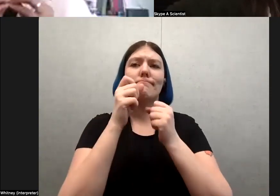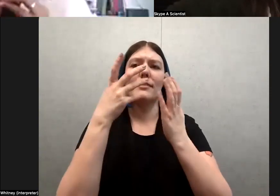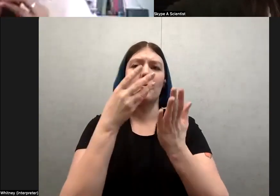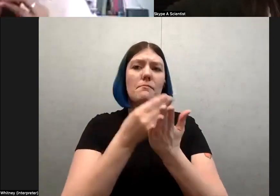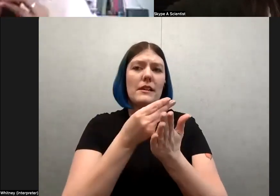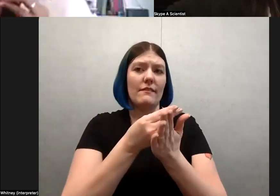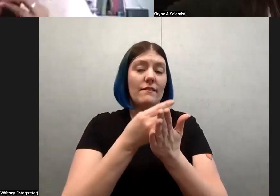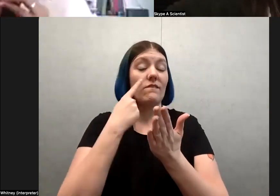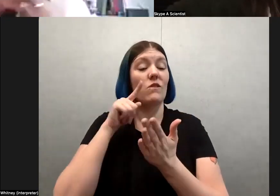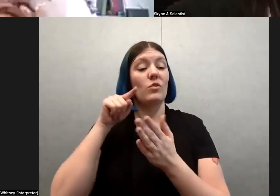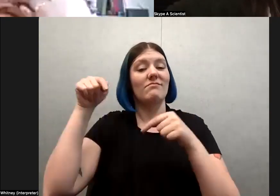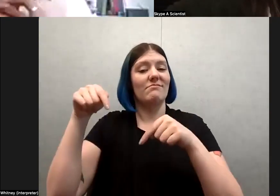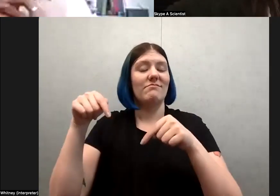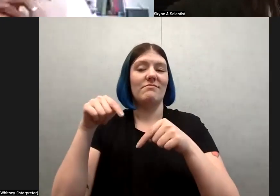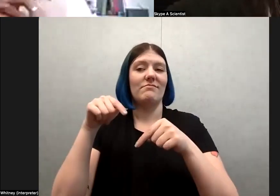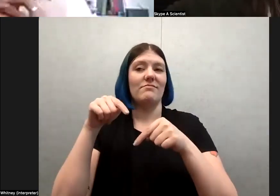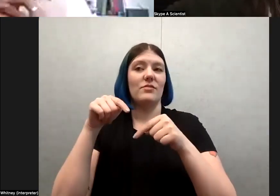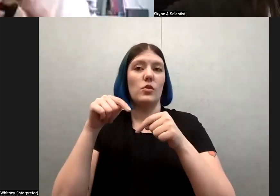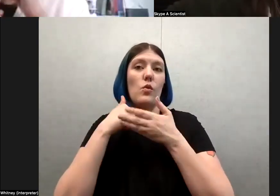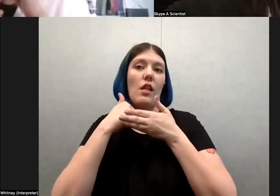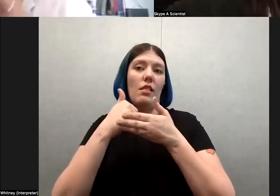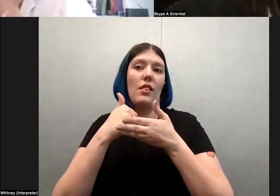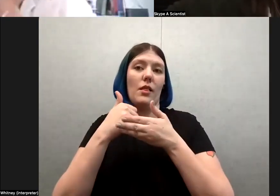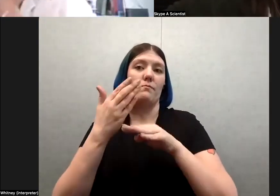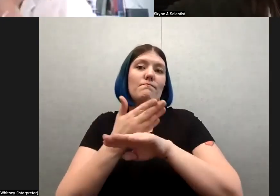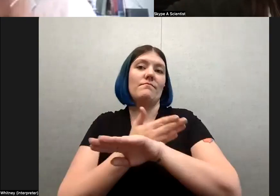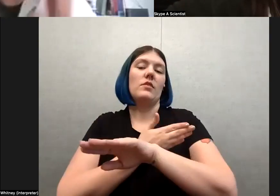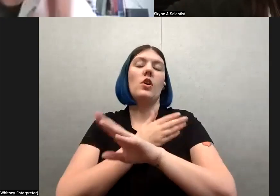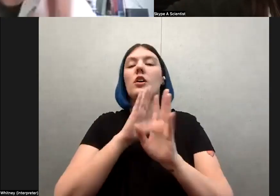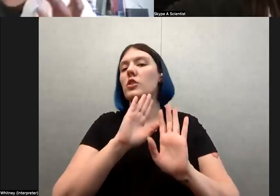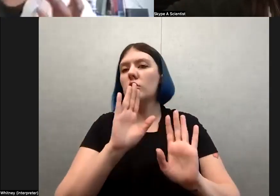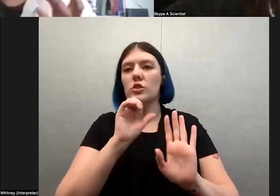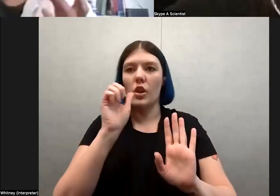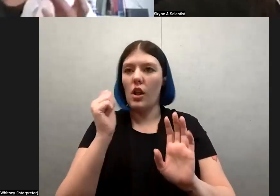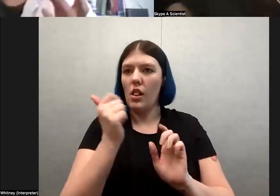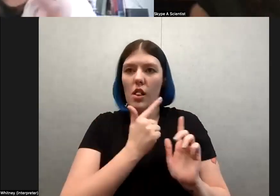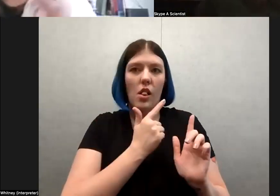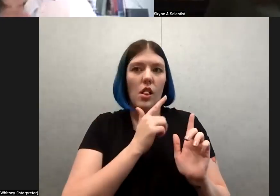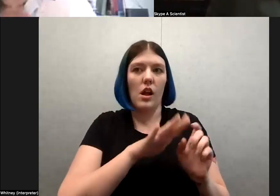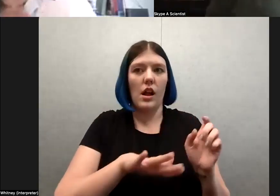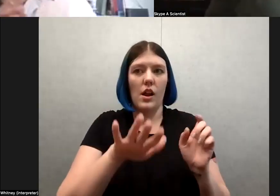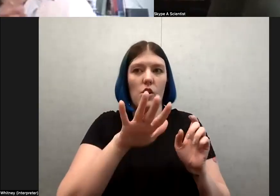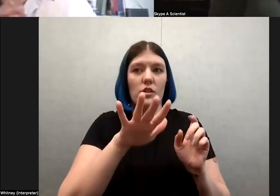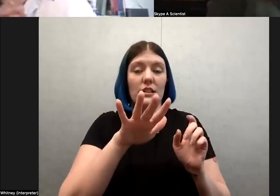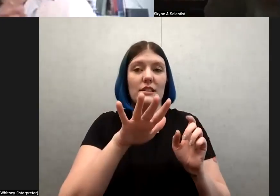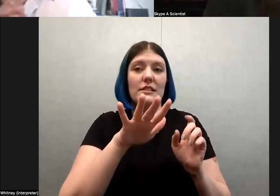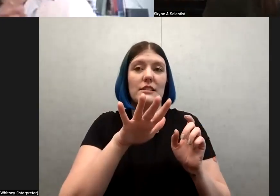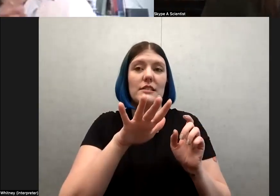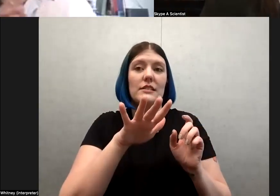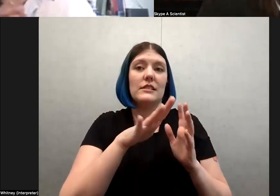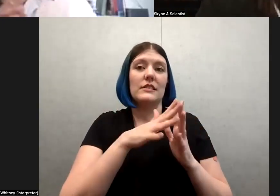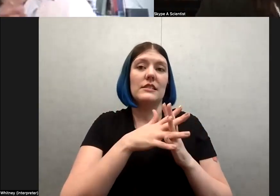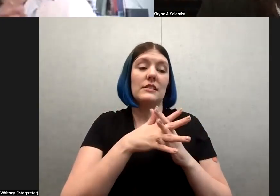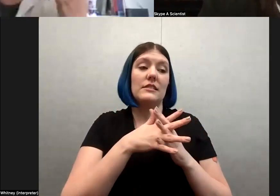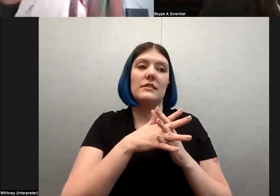the Everglades to help restore it. Excuse me, not all areas that need that kind of funding have